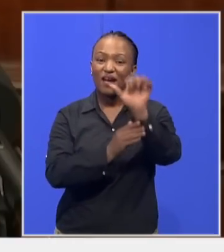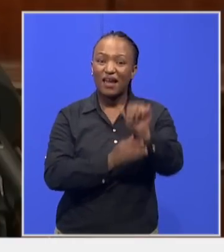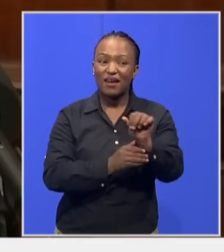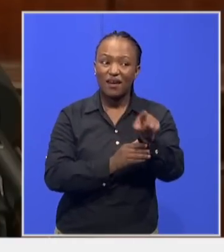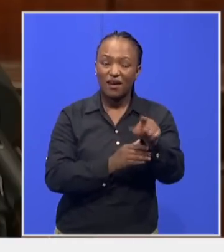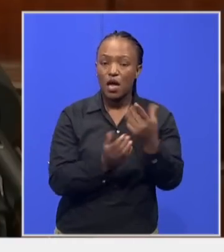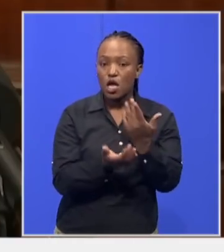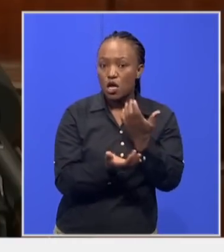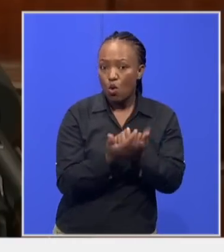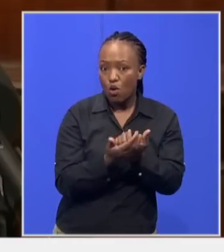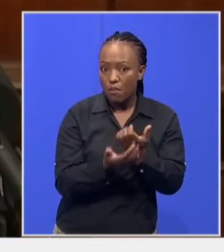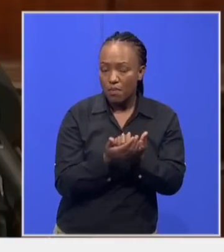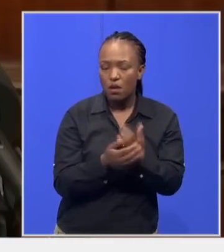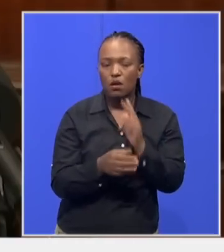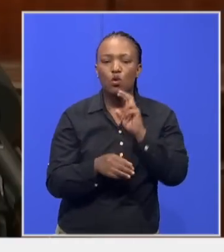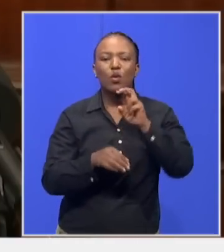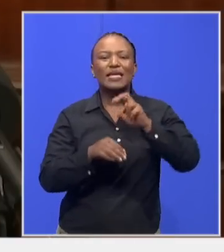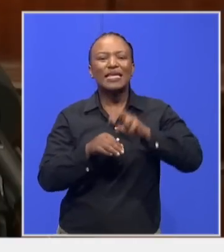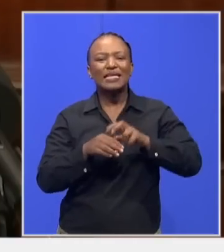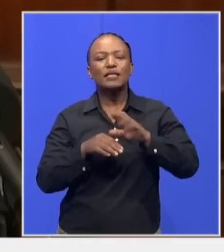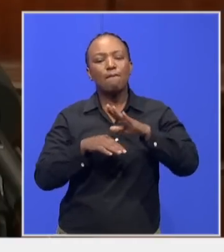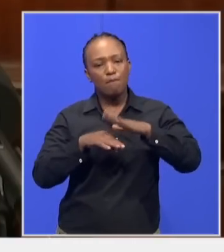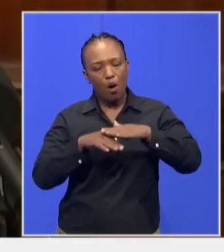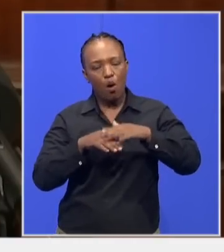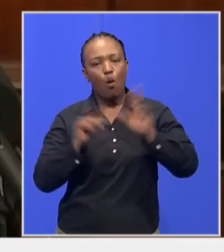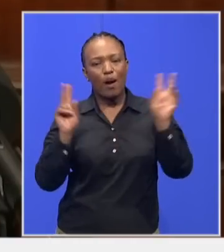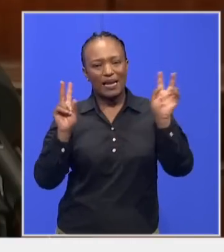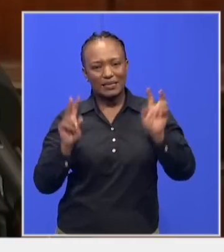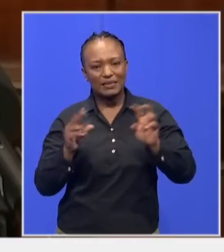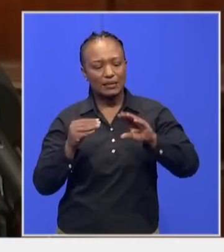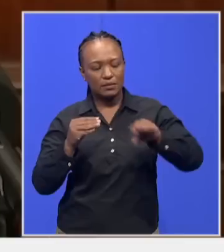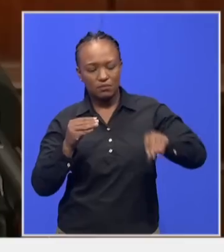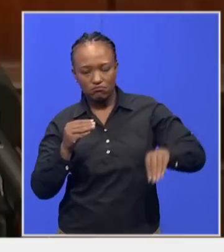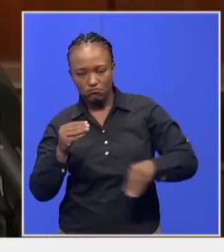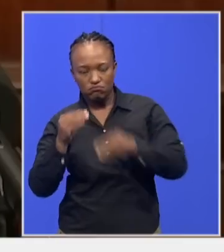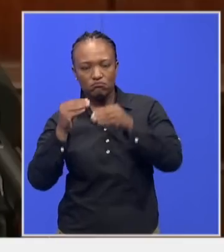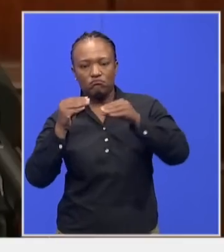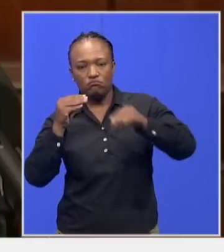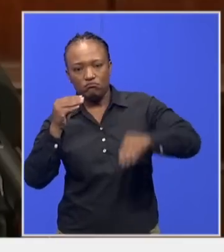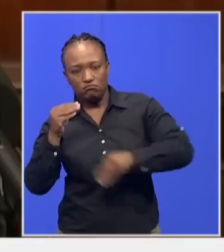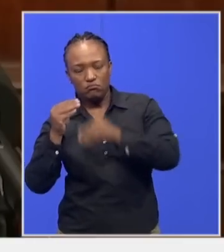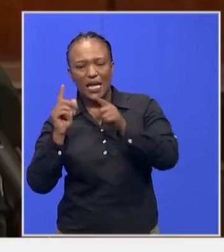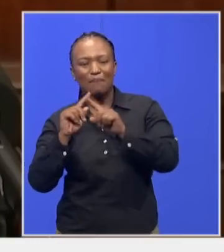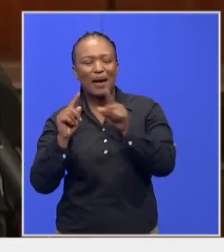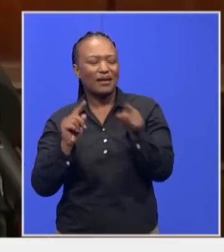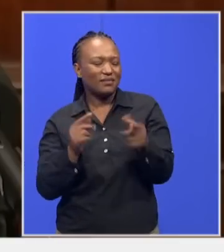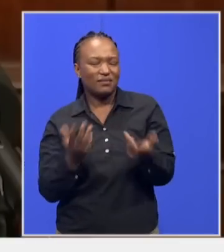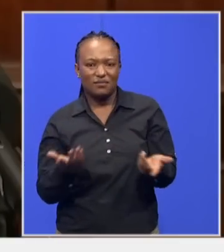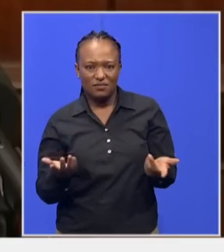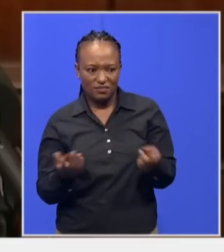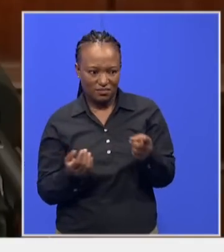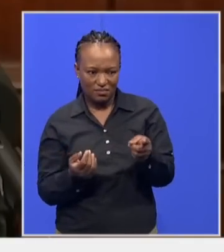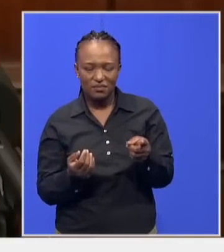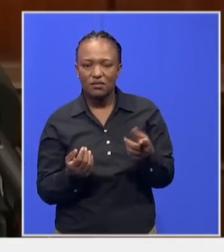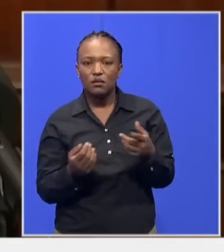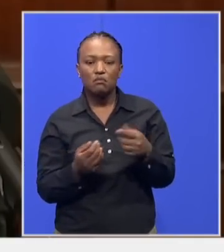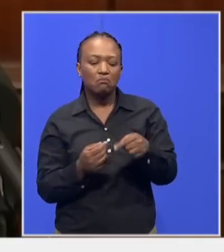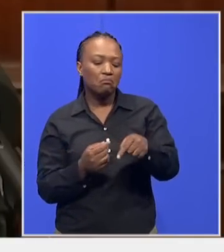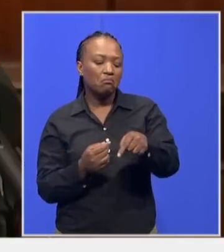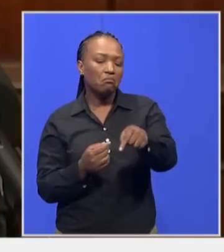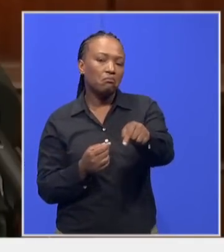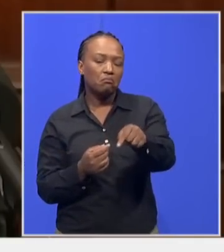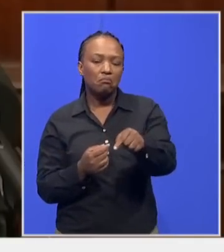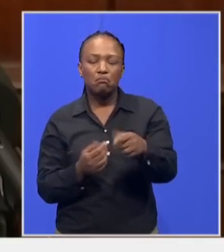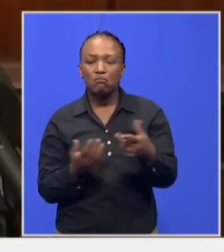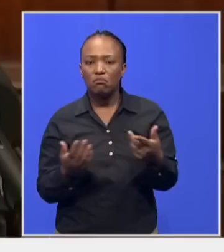need additional capacity to be on stream. And yet there's plans that in the short term we must